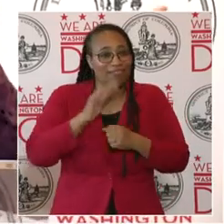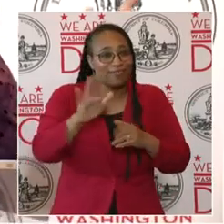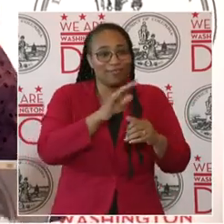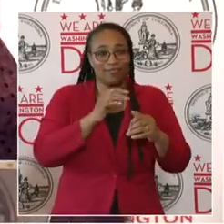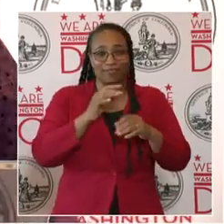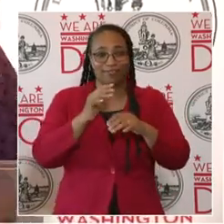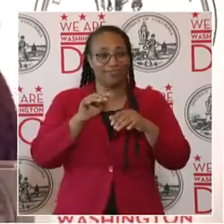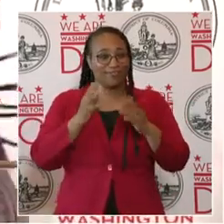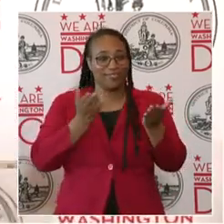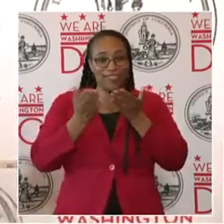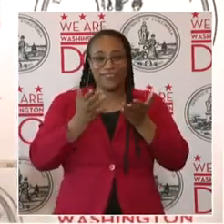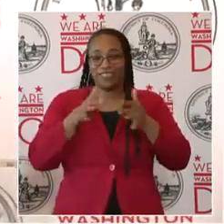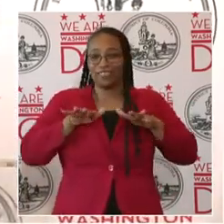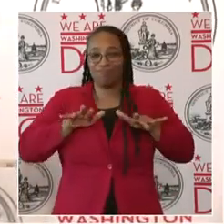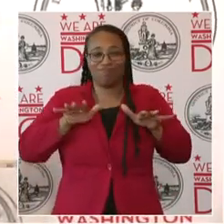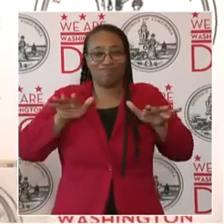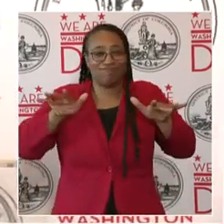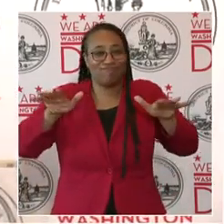thank you.